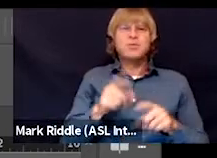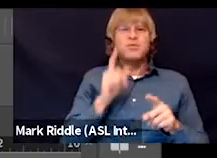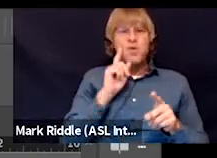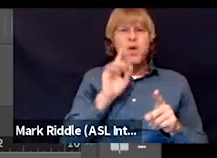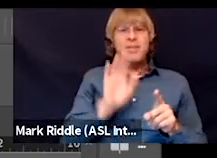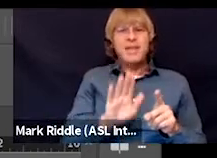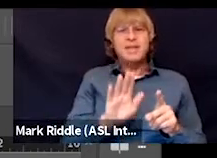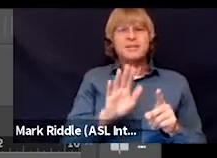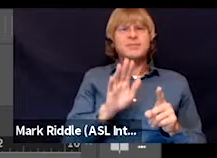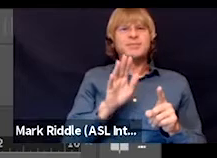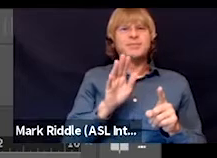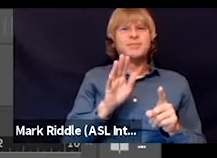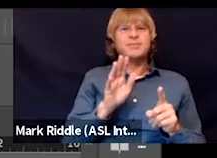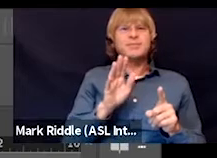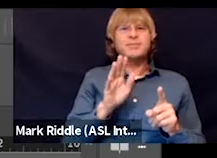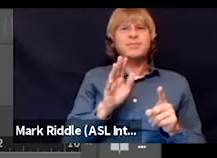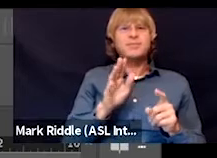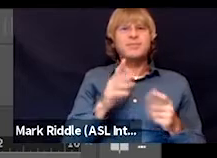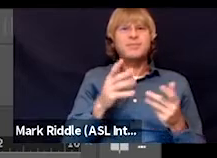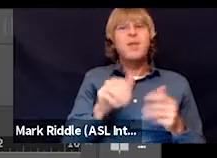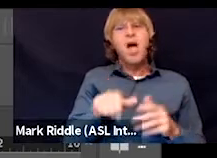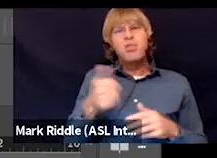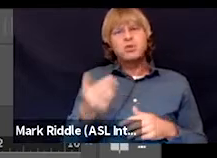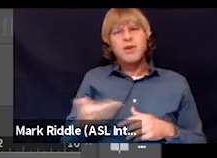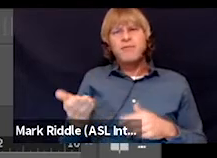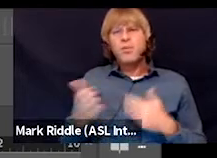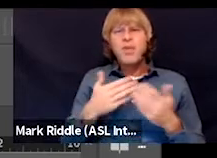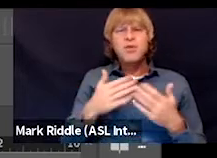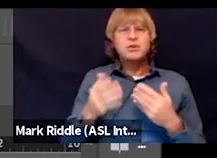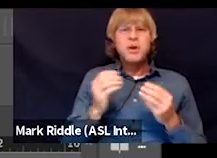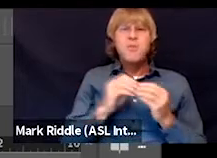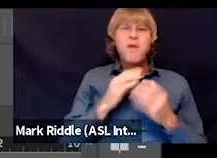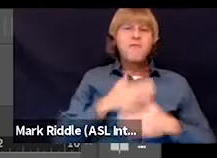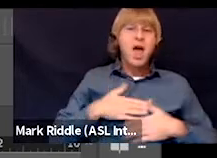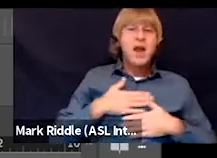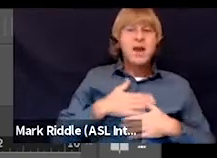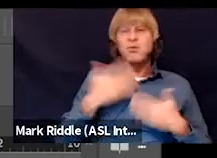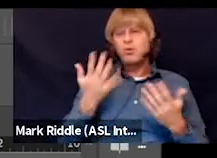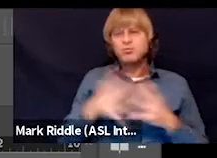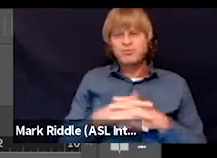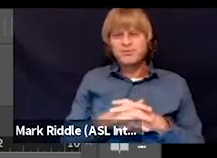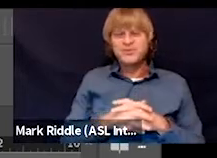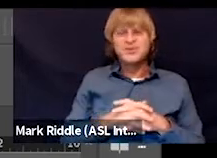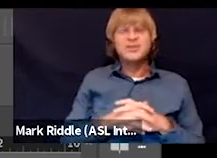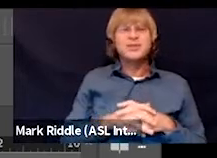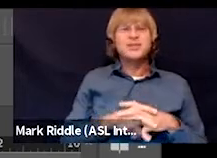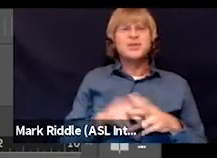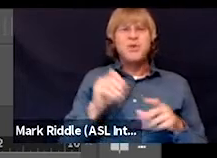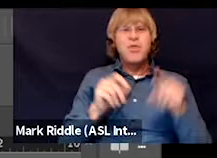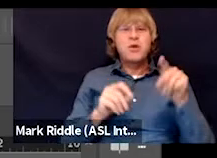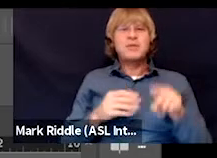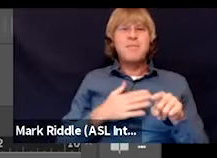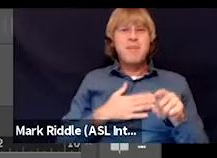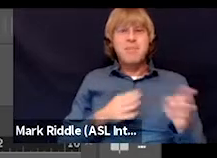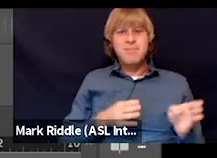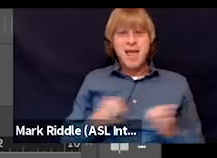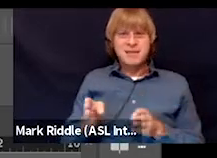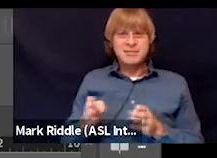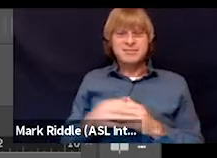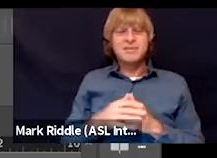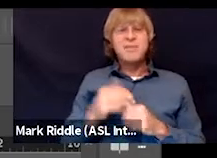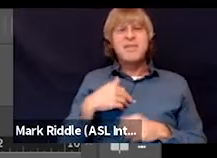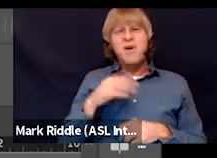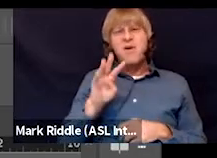for the other stuff, whether it's more fun, I don't know. So here's my plan. We're going to have